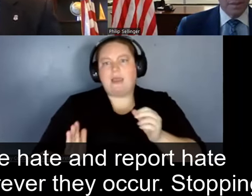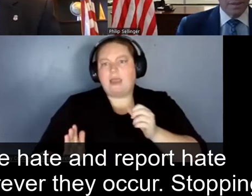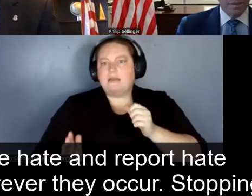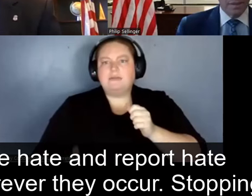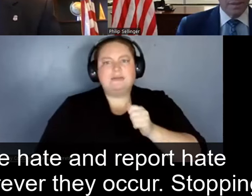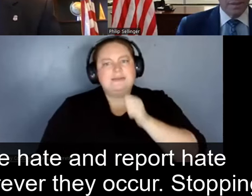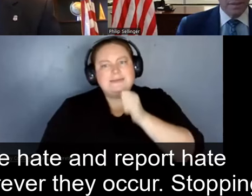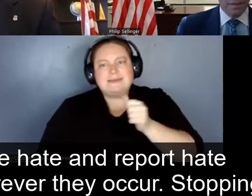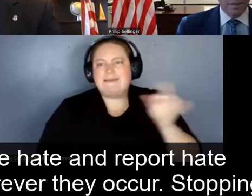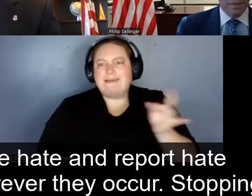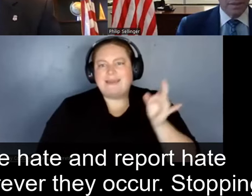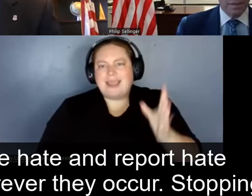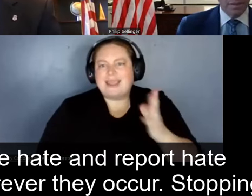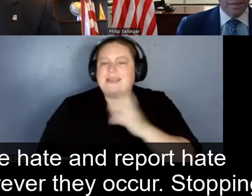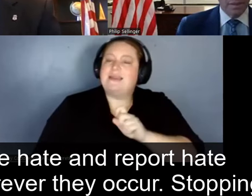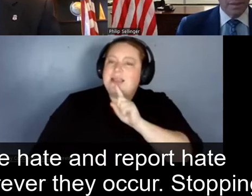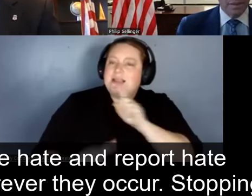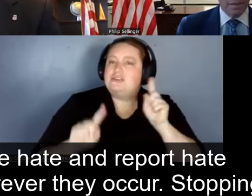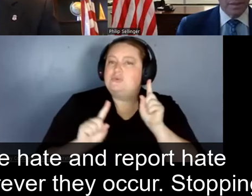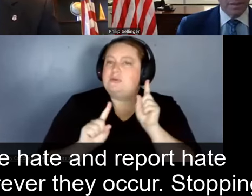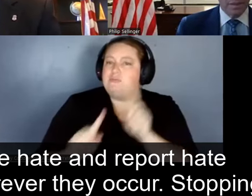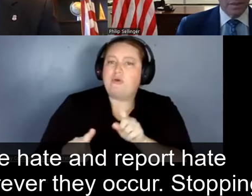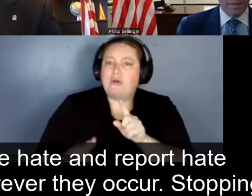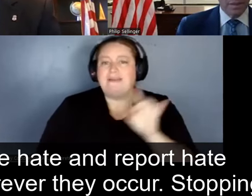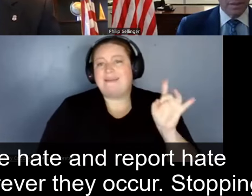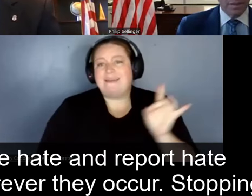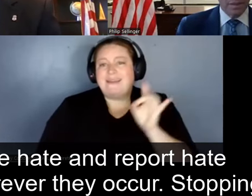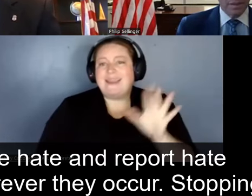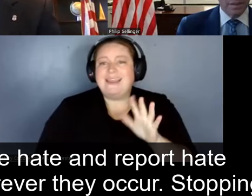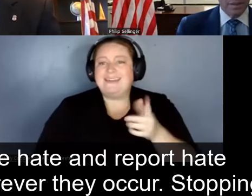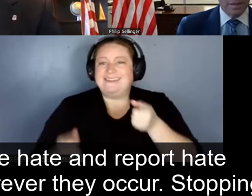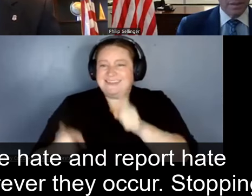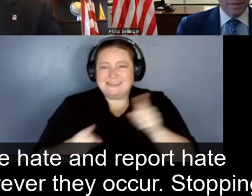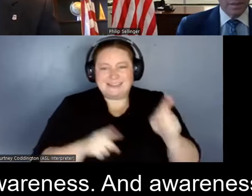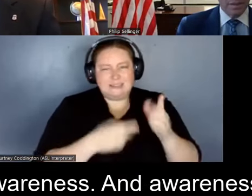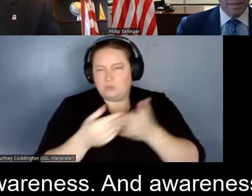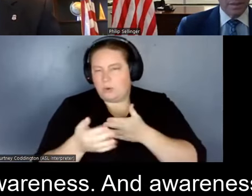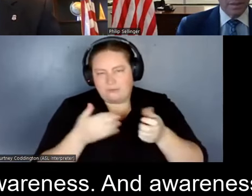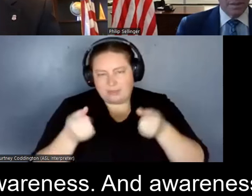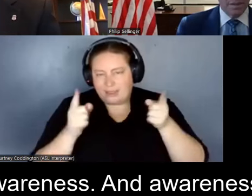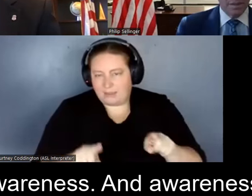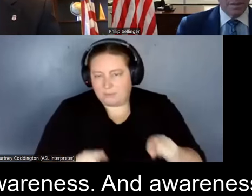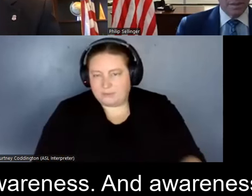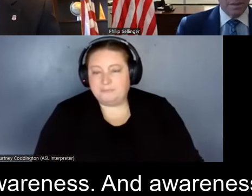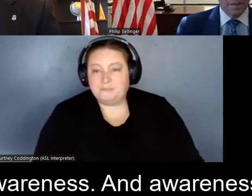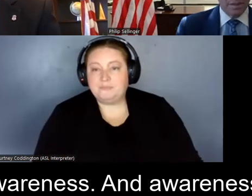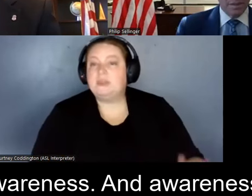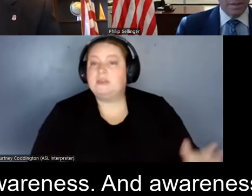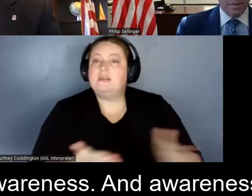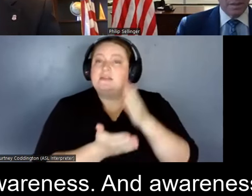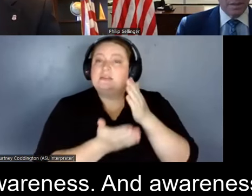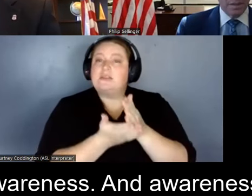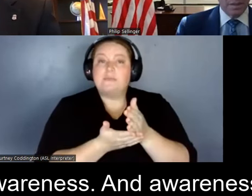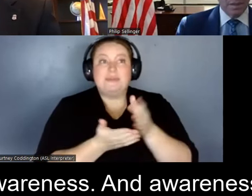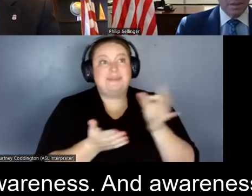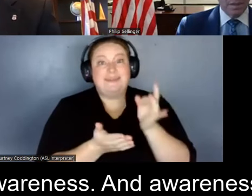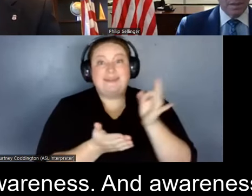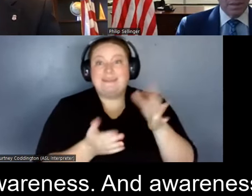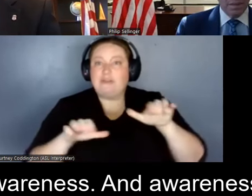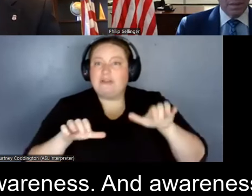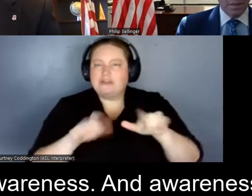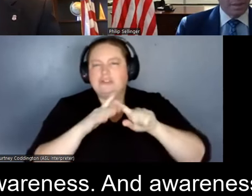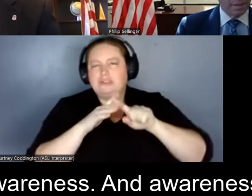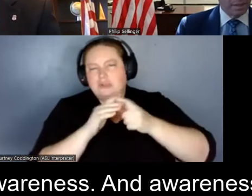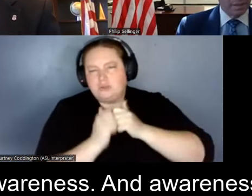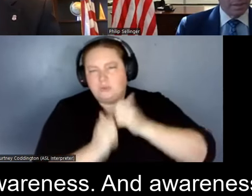to report hate-fueled incidents wherever they occur. Stopping hateful actions begins with awareness,